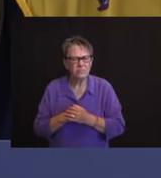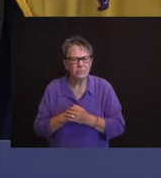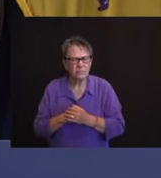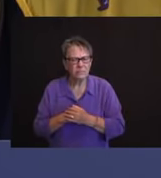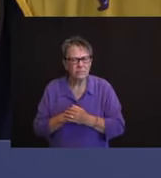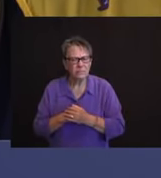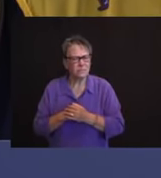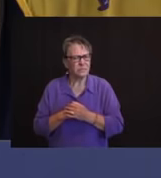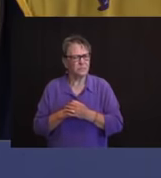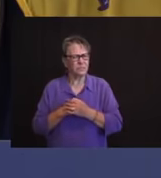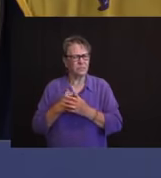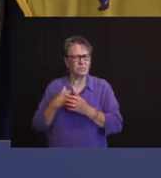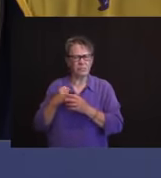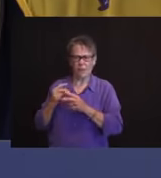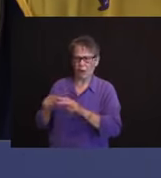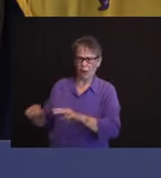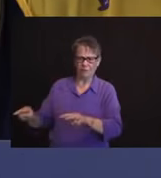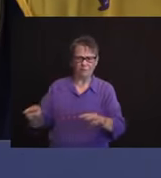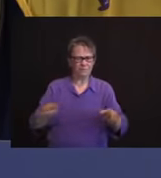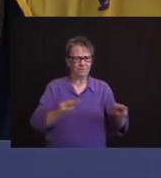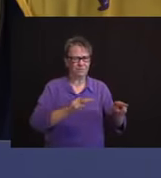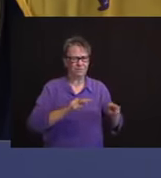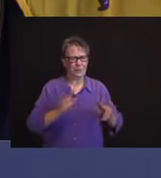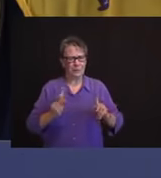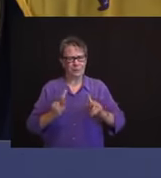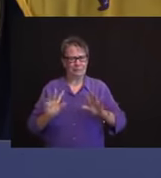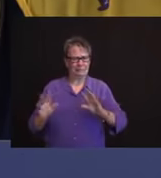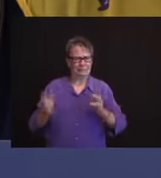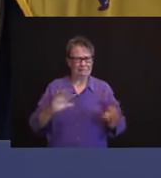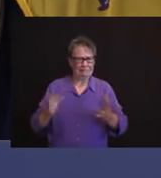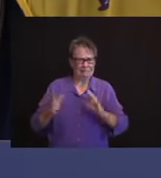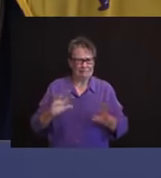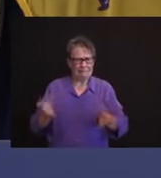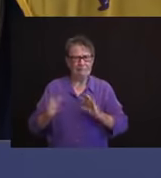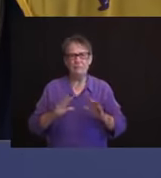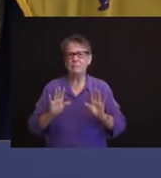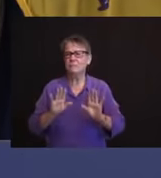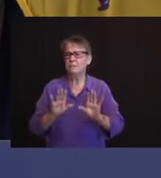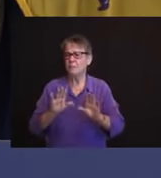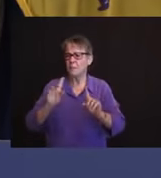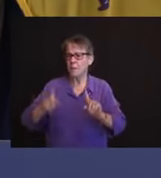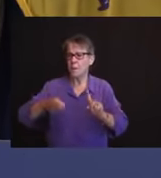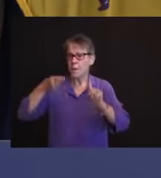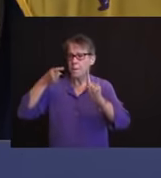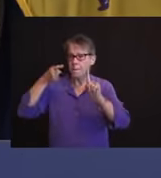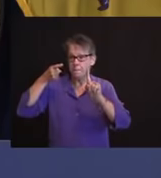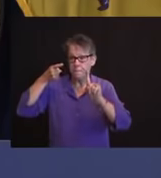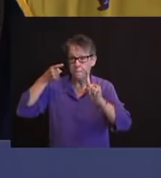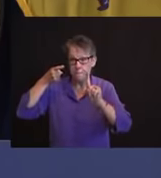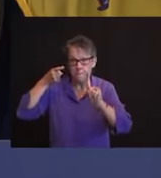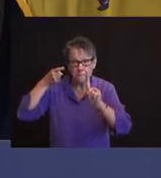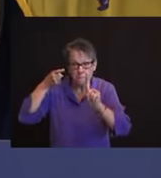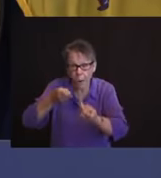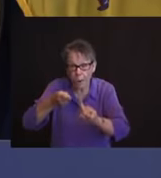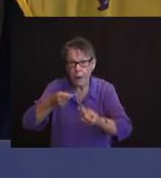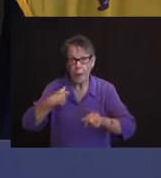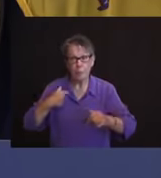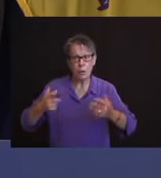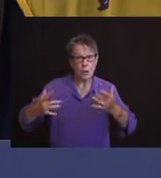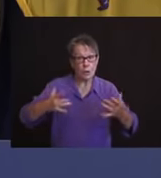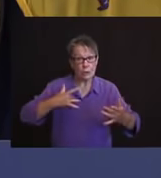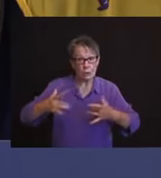really concerned me. What I was concerned about, close proximity, under an awning, maybe with the flap of a tent